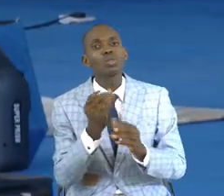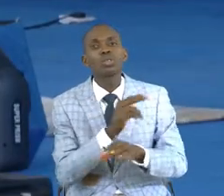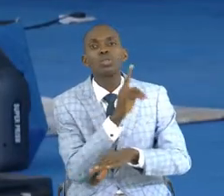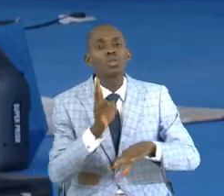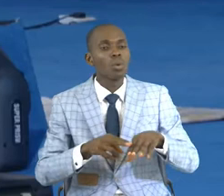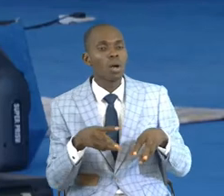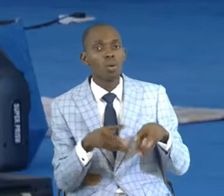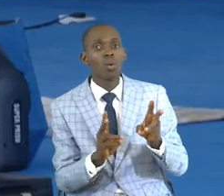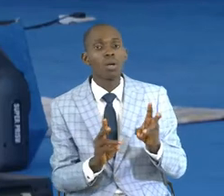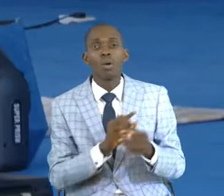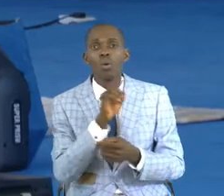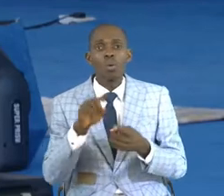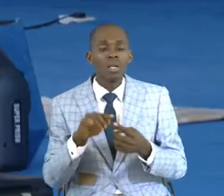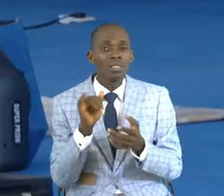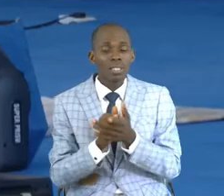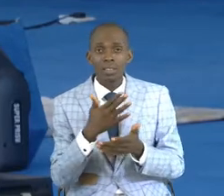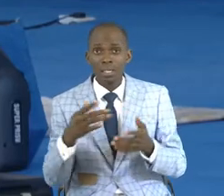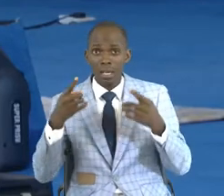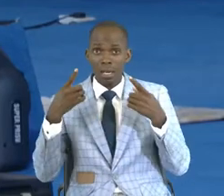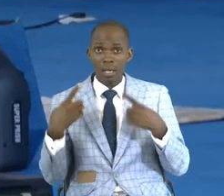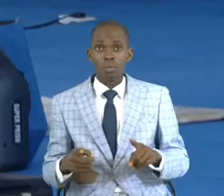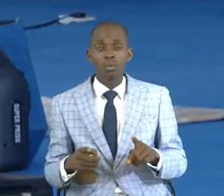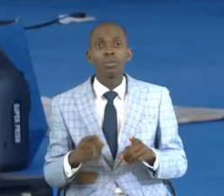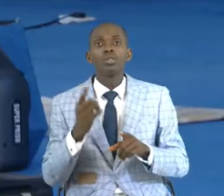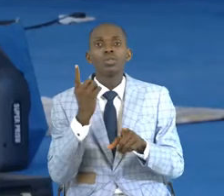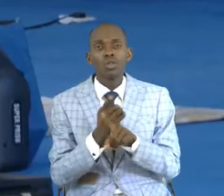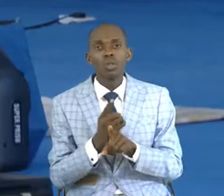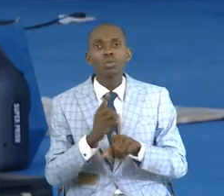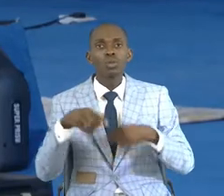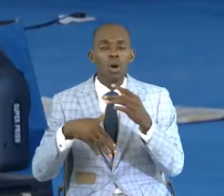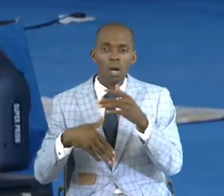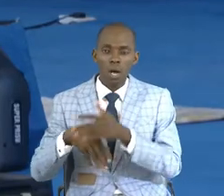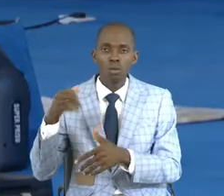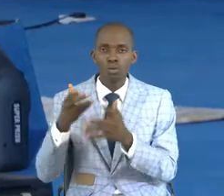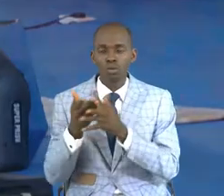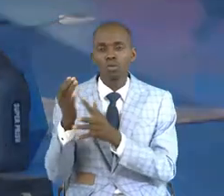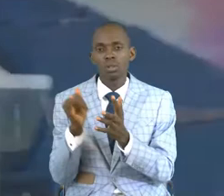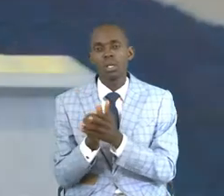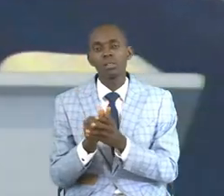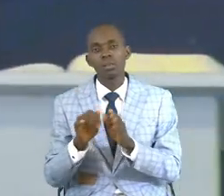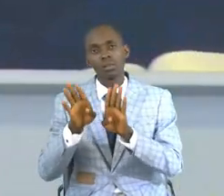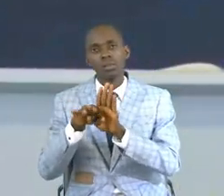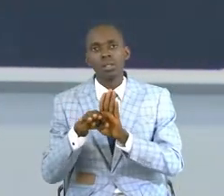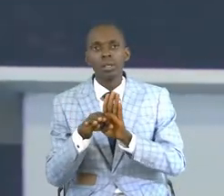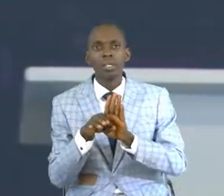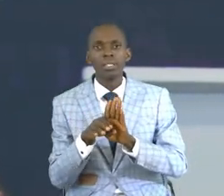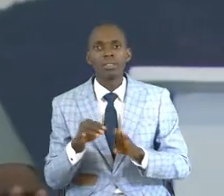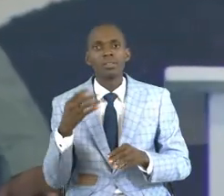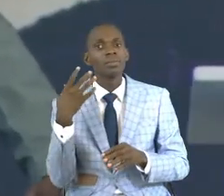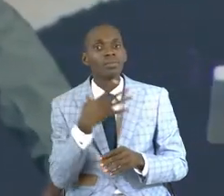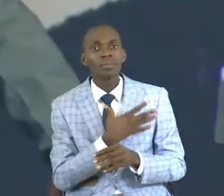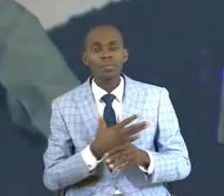emergency door, very quickly go through that emergency door. We don't use that emergency door as the